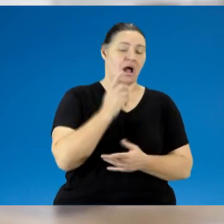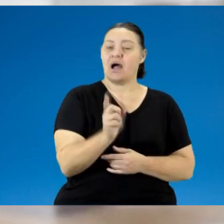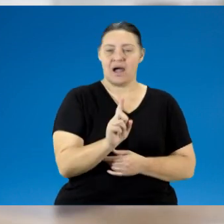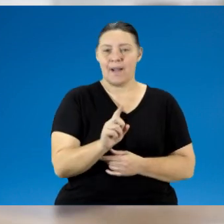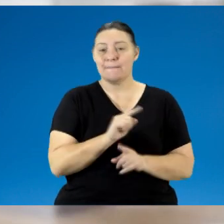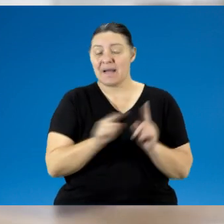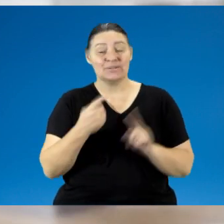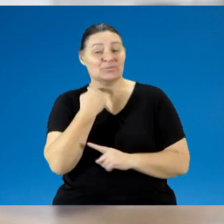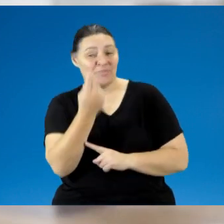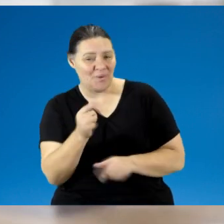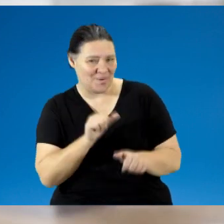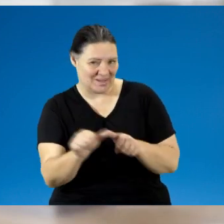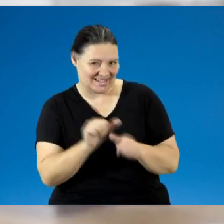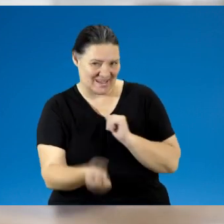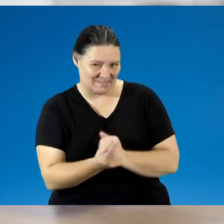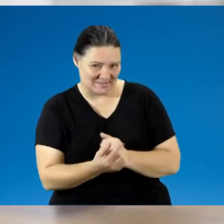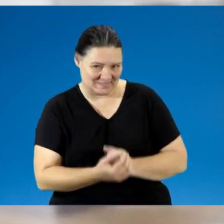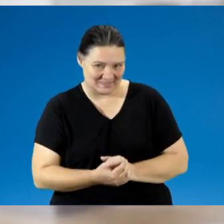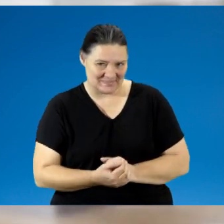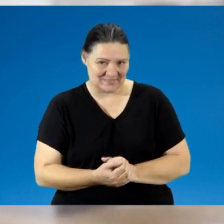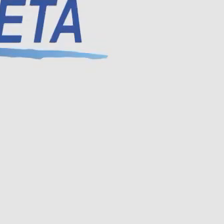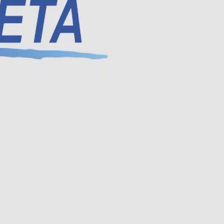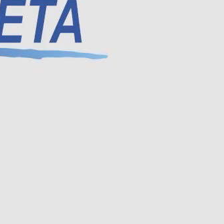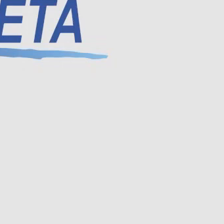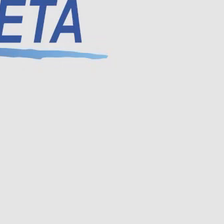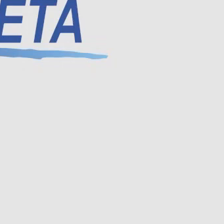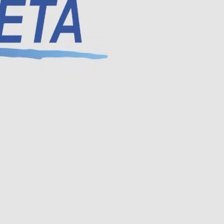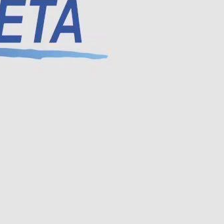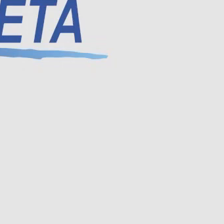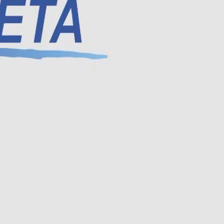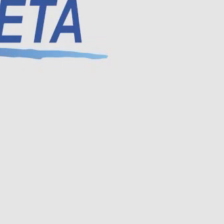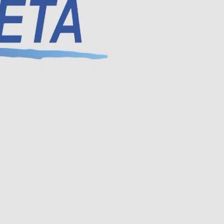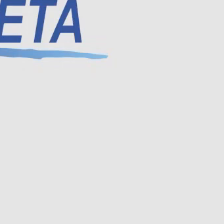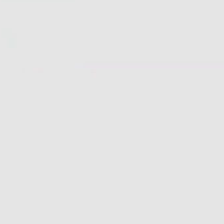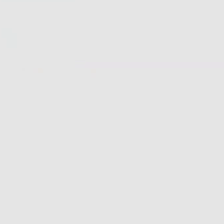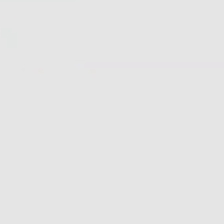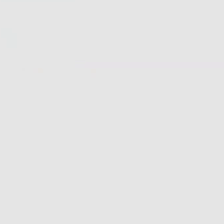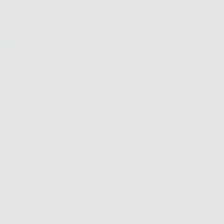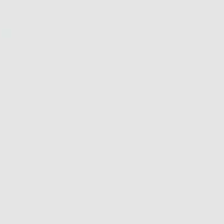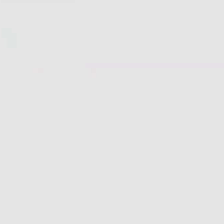yesterday, but it makes tomorrow better.